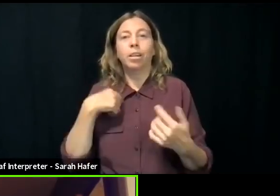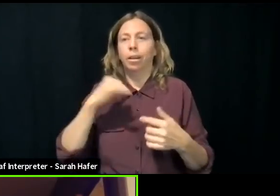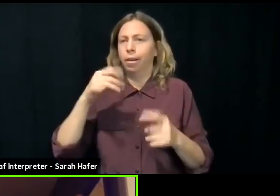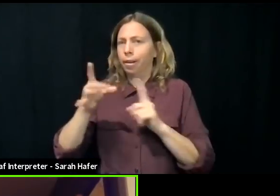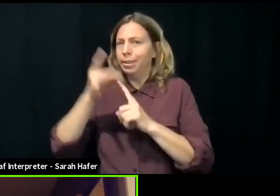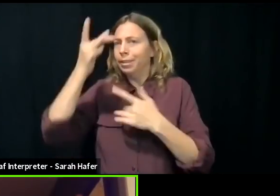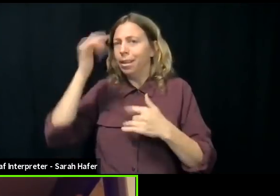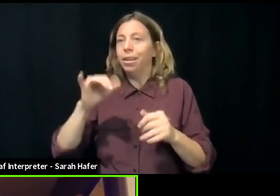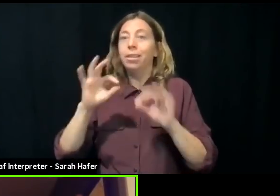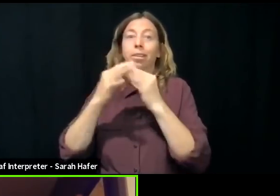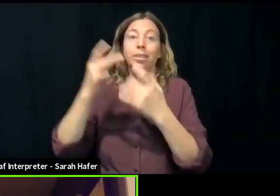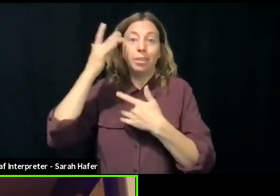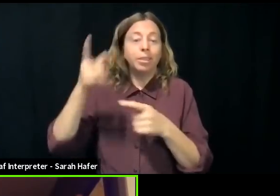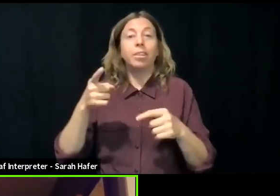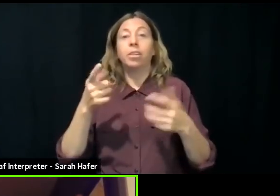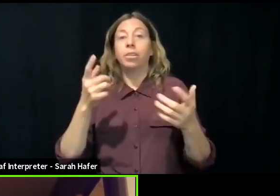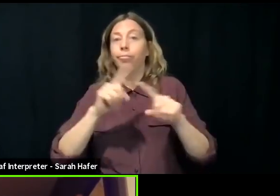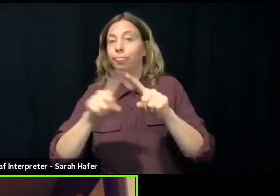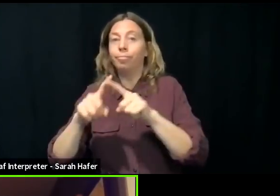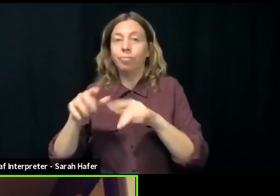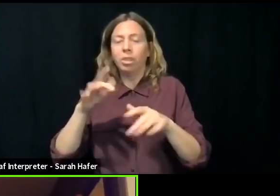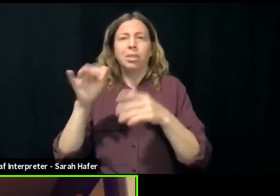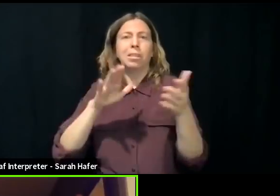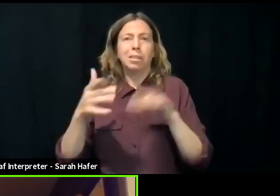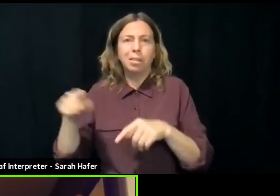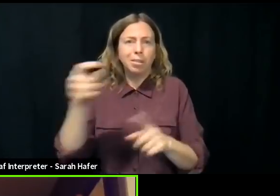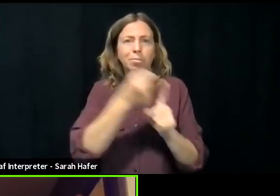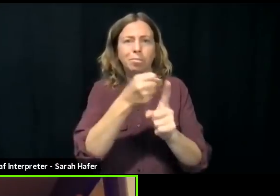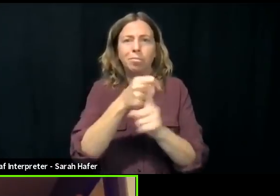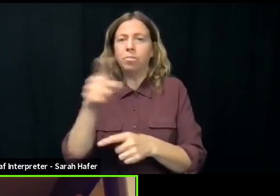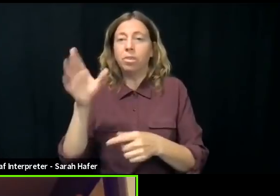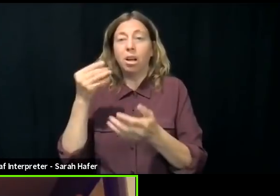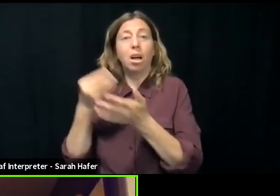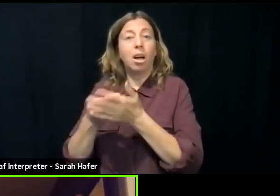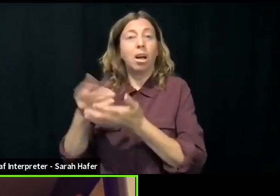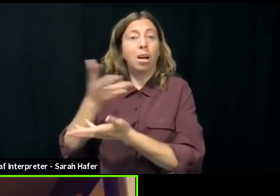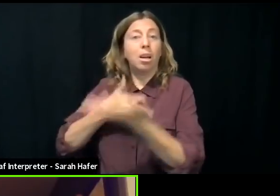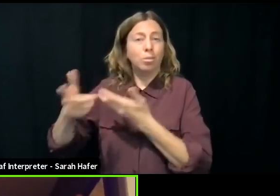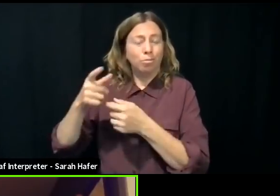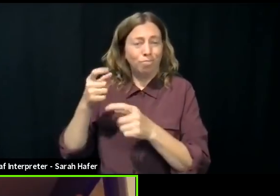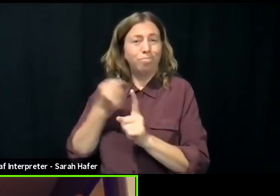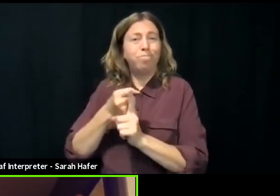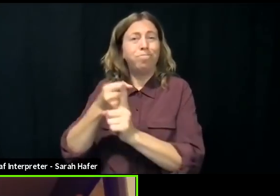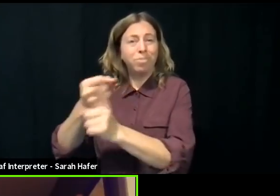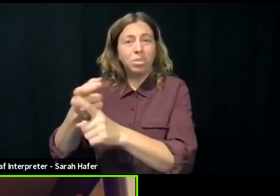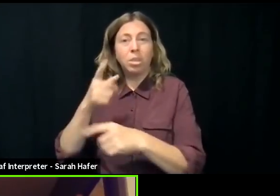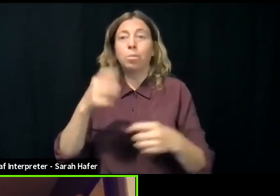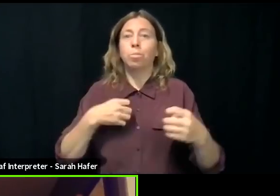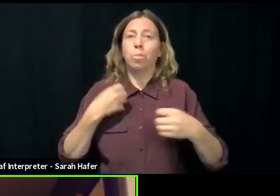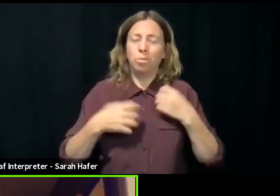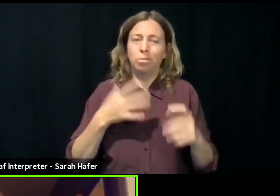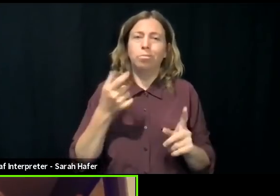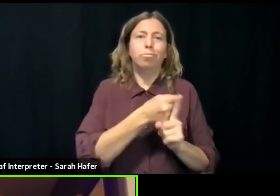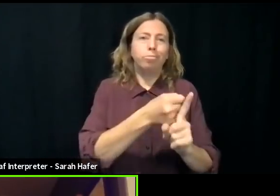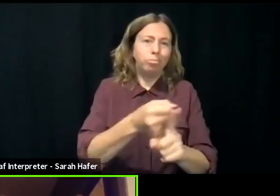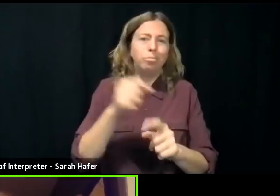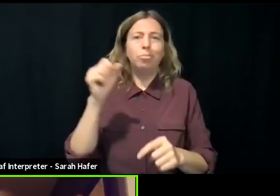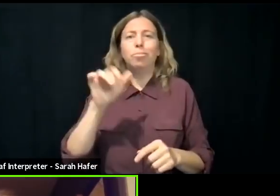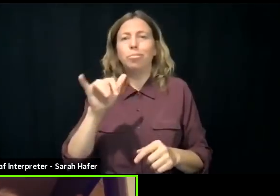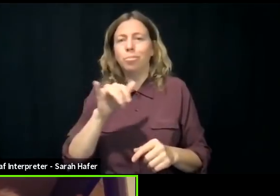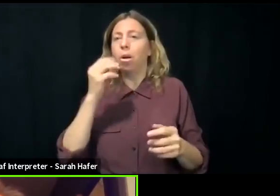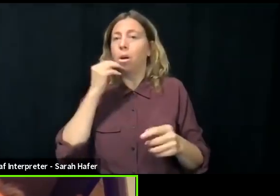loved ones, the economic impacts, the impacts on our social emotional being, spending a lot more time at home, juggling,